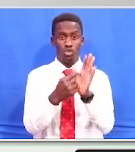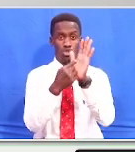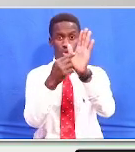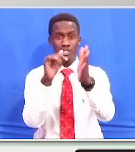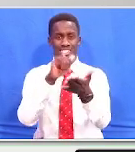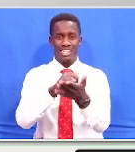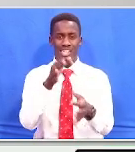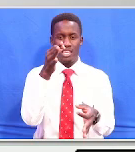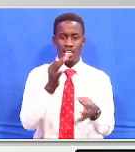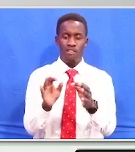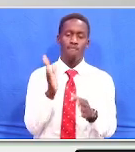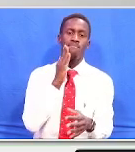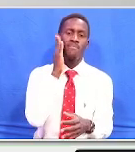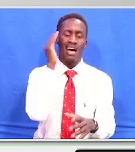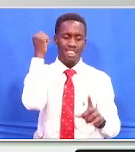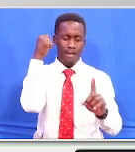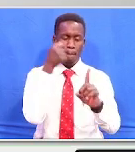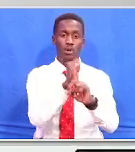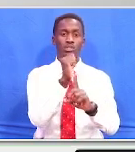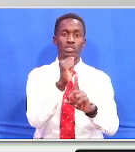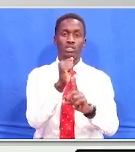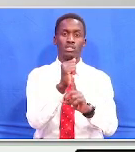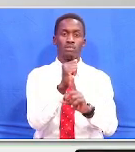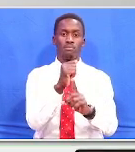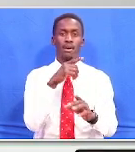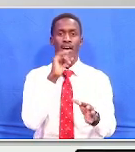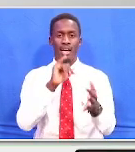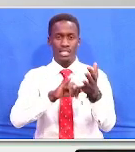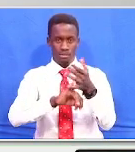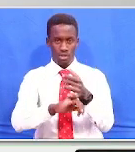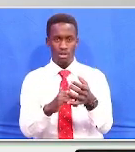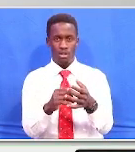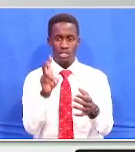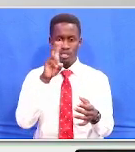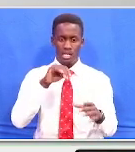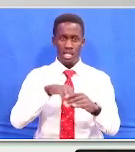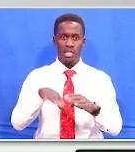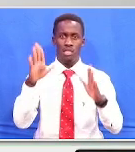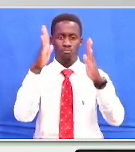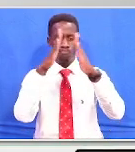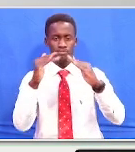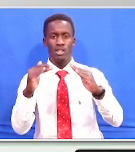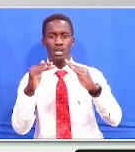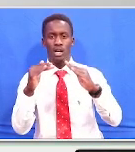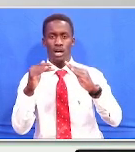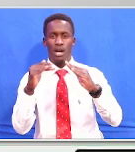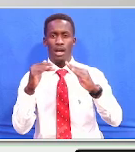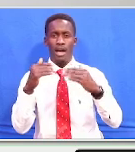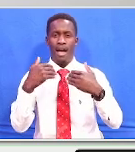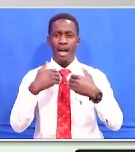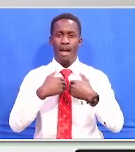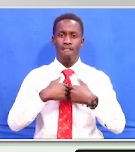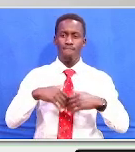mother is abused by a partner, or they witness that, or in a house where their mother is abused, that they have a